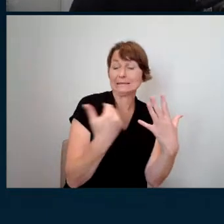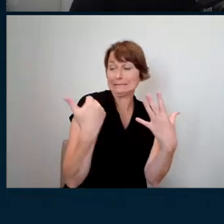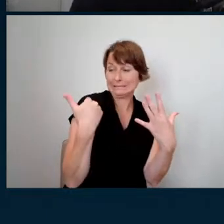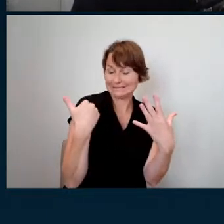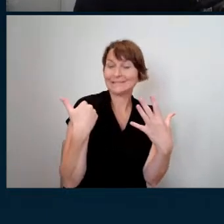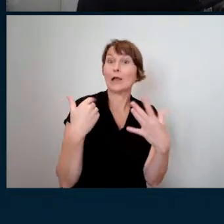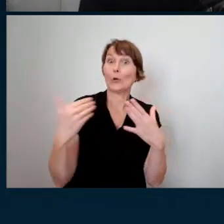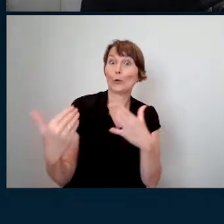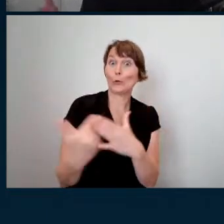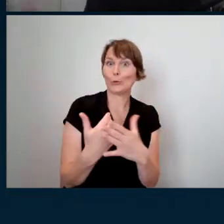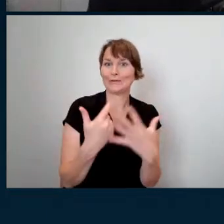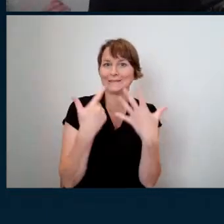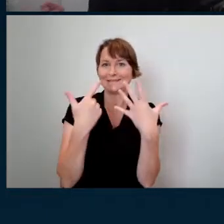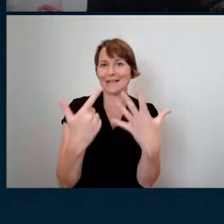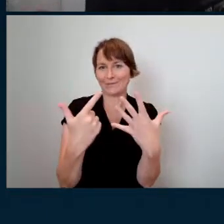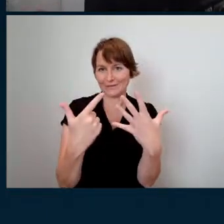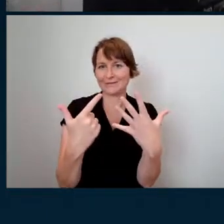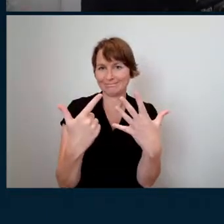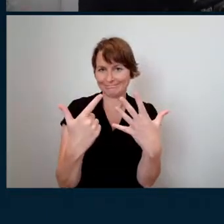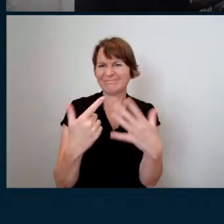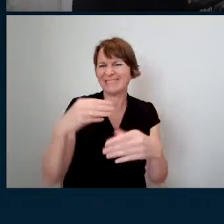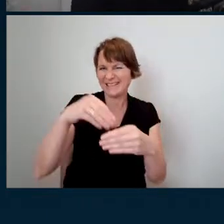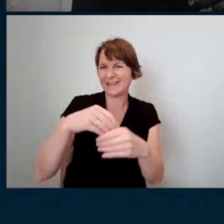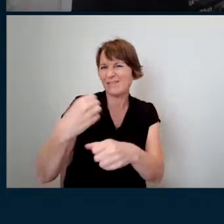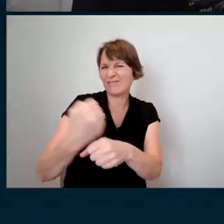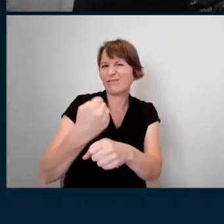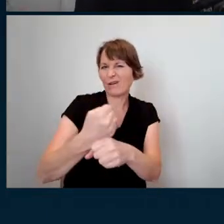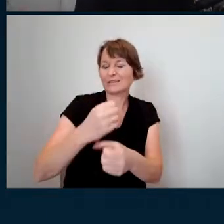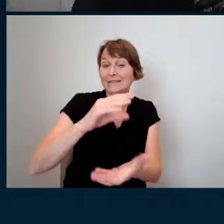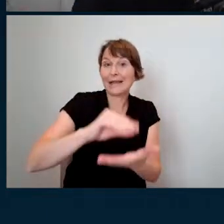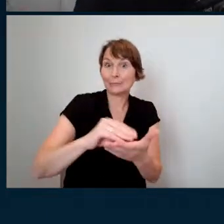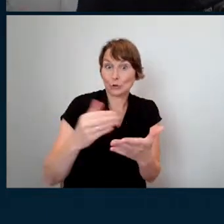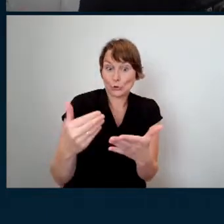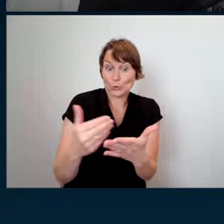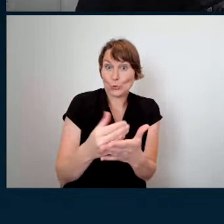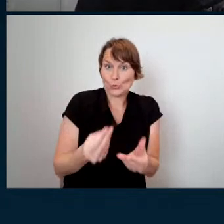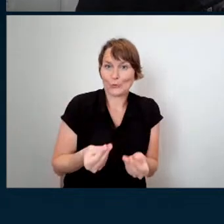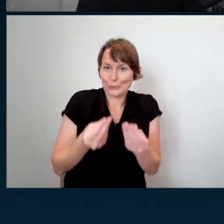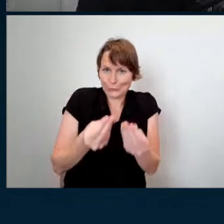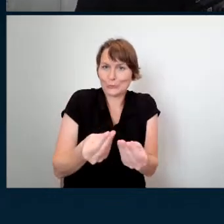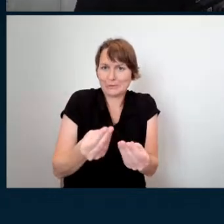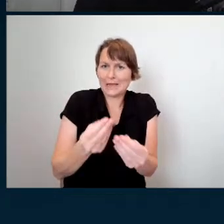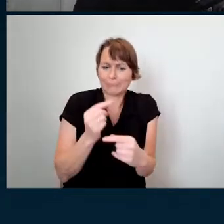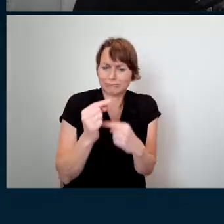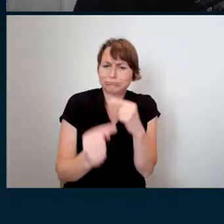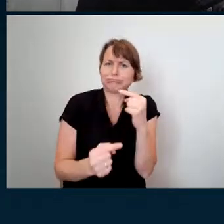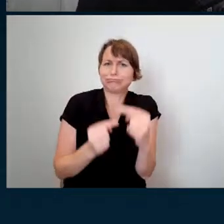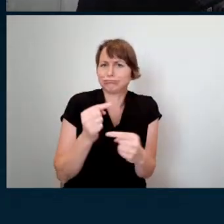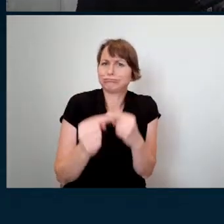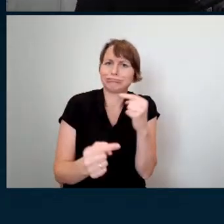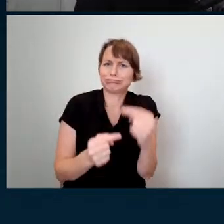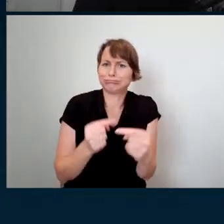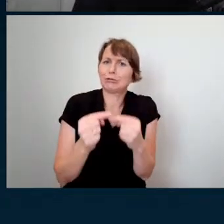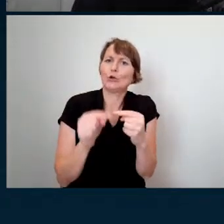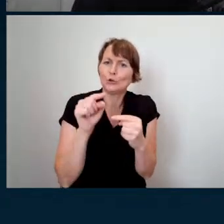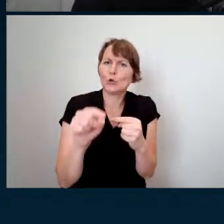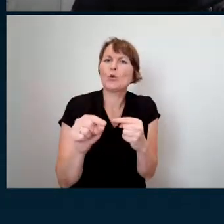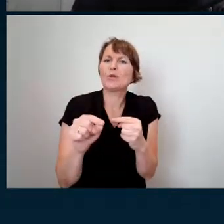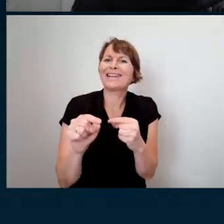option to run in a function app. So you get the newer version to run your PowerShell scripts in.